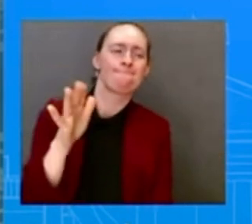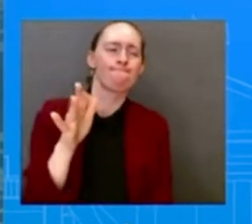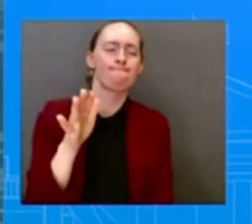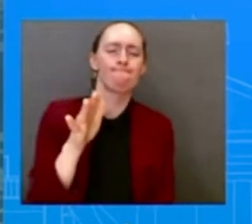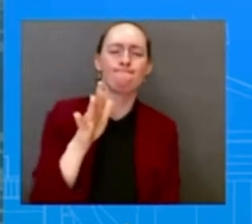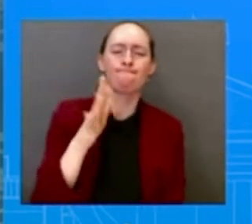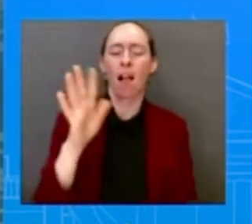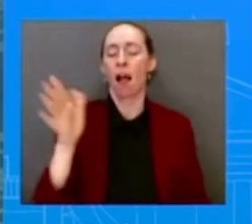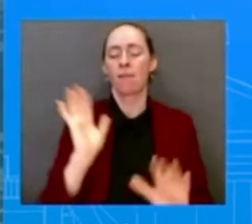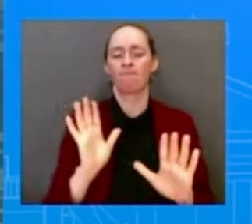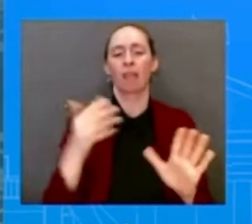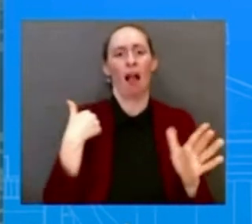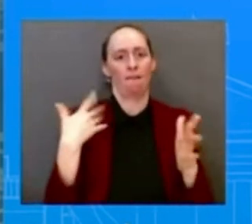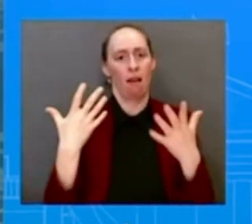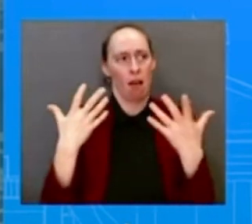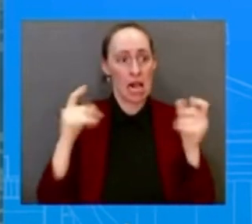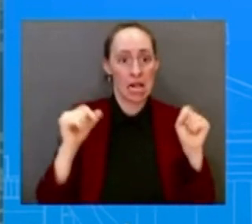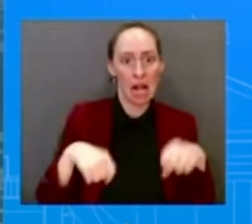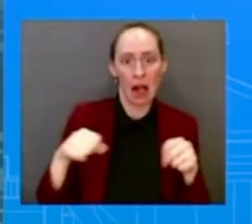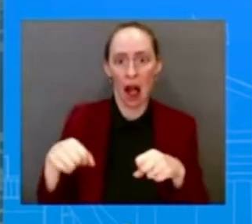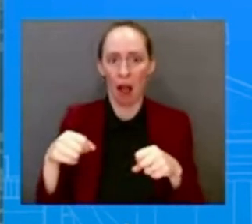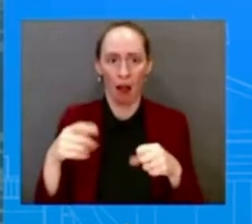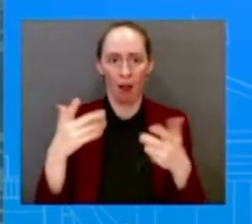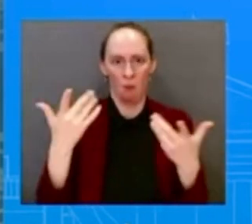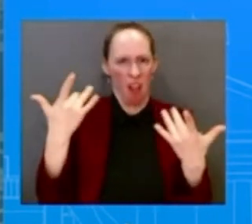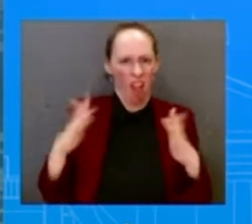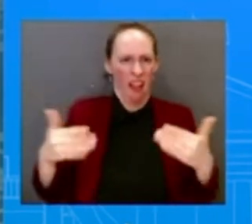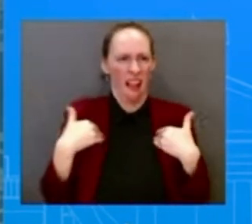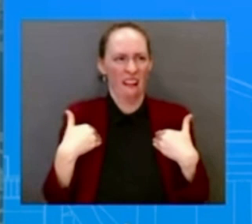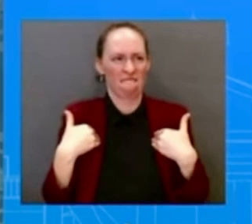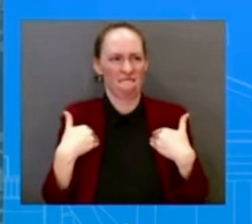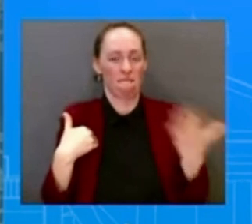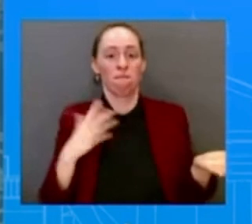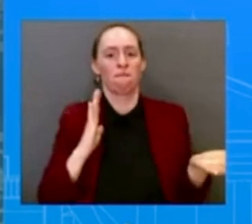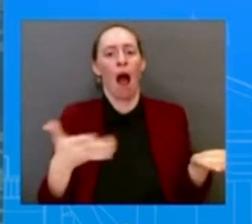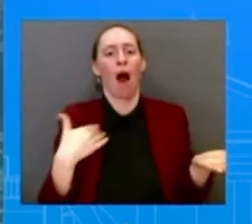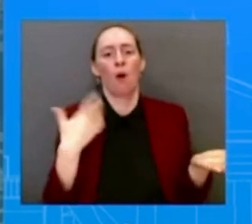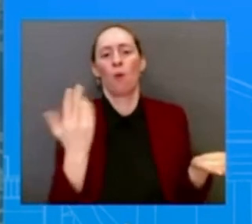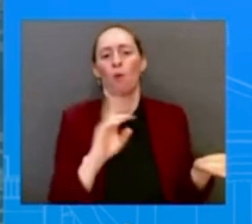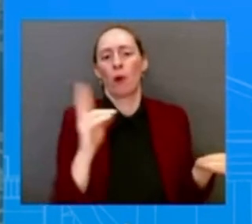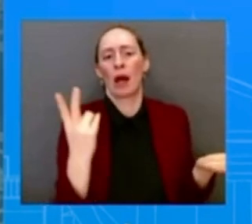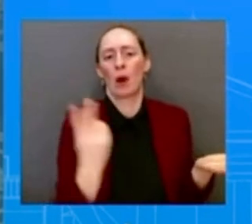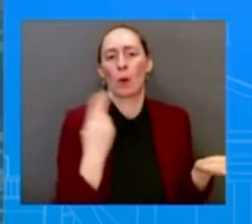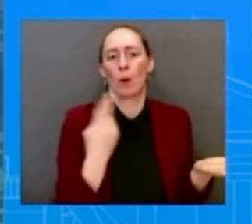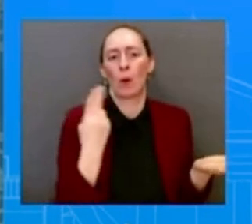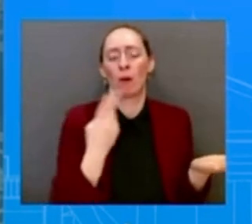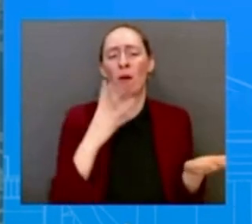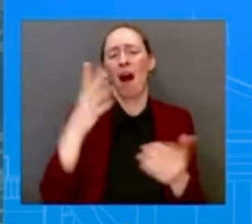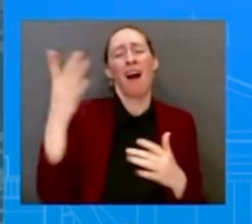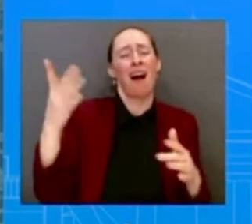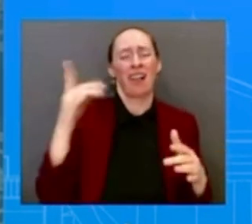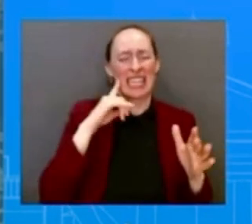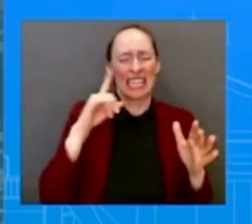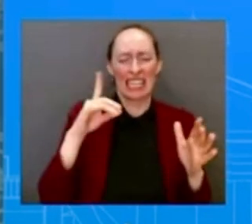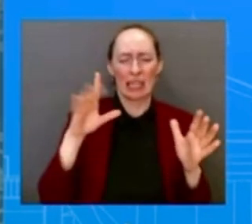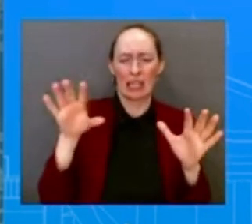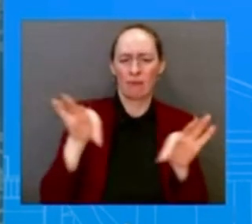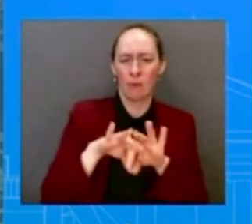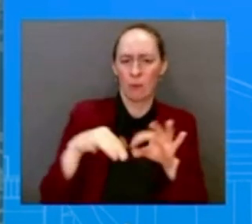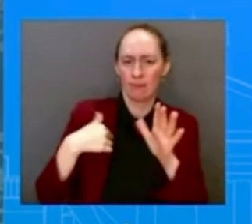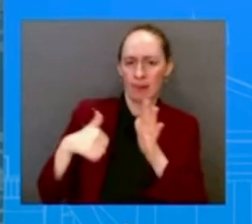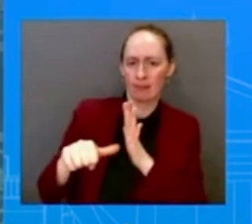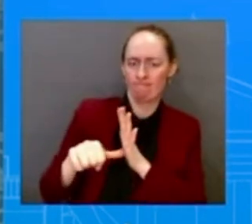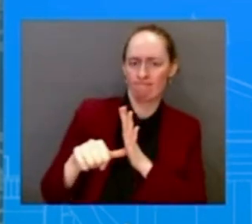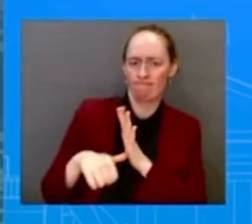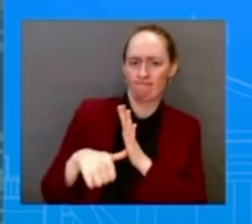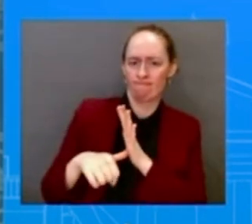Mediterranean region that could be brought to bear, but we're working, and this is a really important point, we're working in lockstep with our Turkish counterparts here to